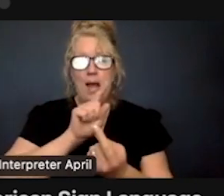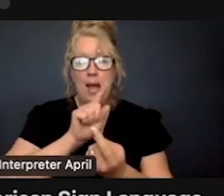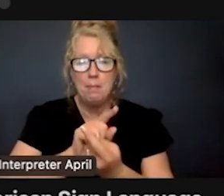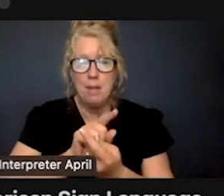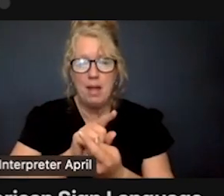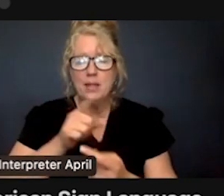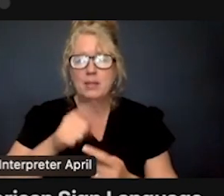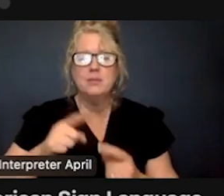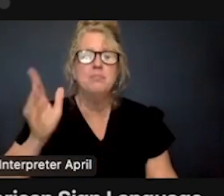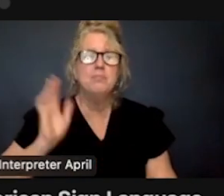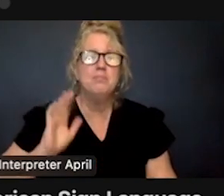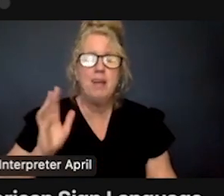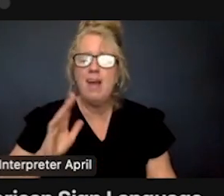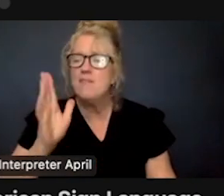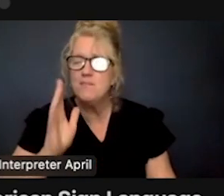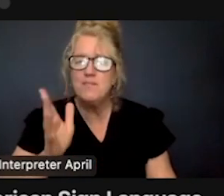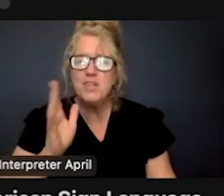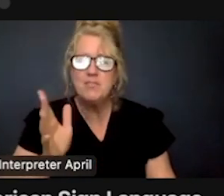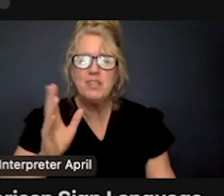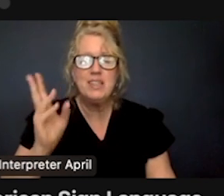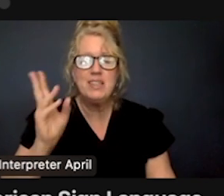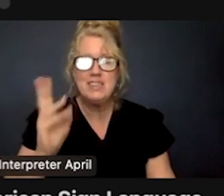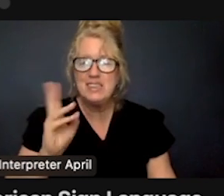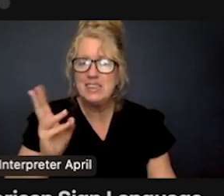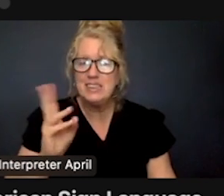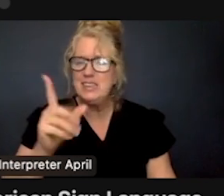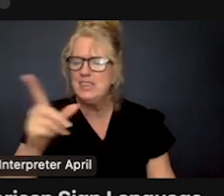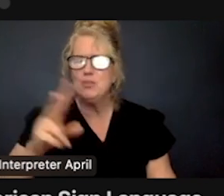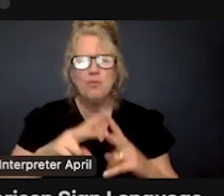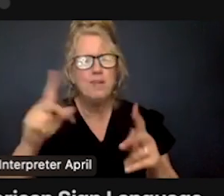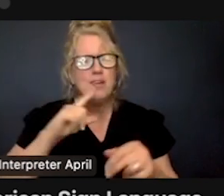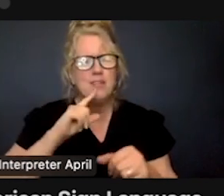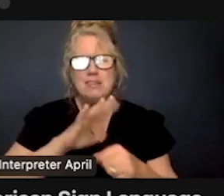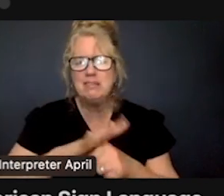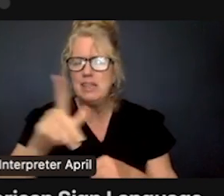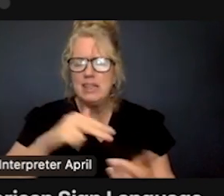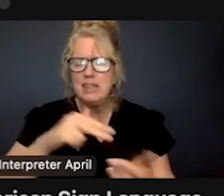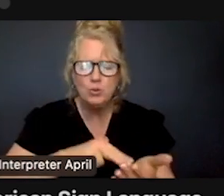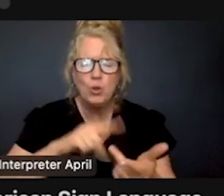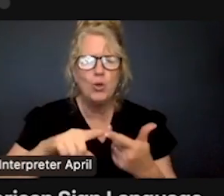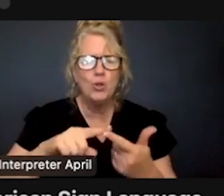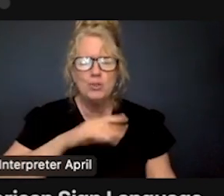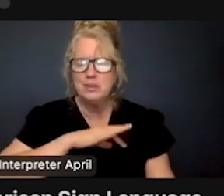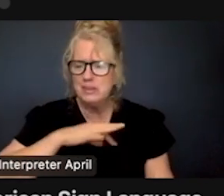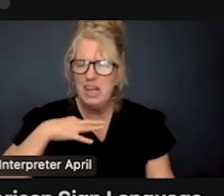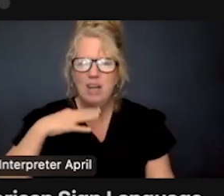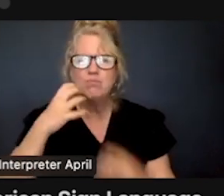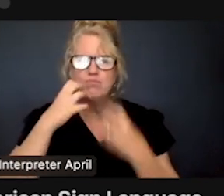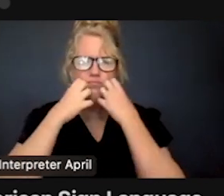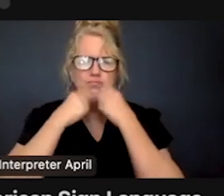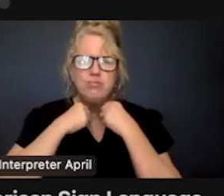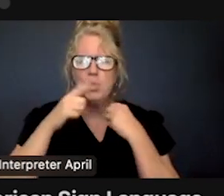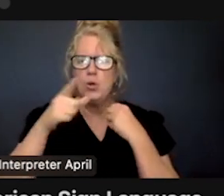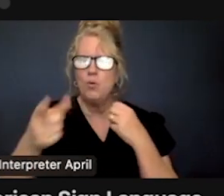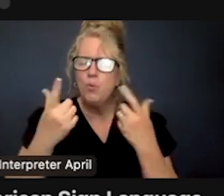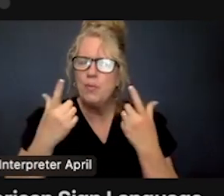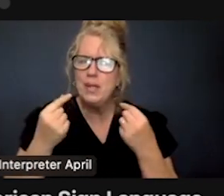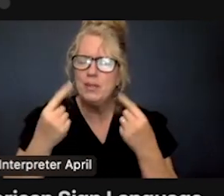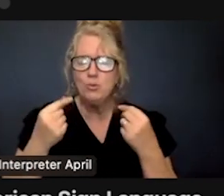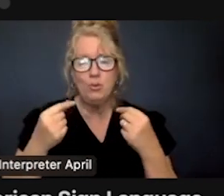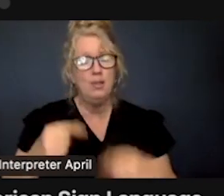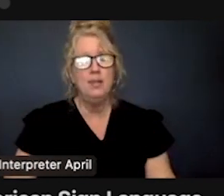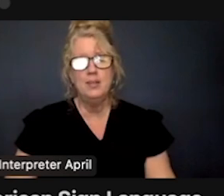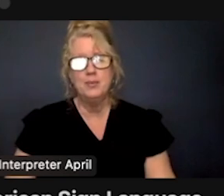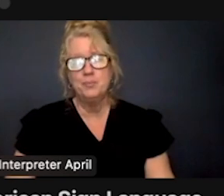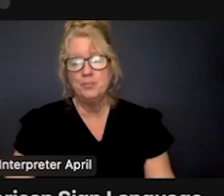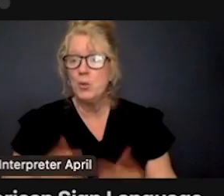in the 50s and 60s were dedicated nurses, dedicated staff. They really cared what they were doing. I would say, and